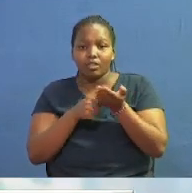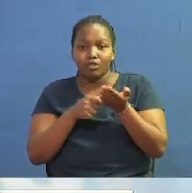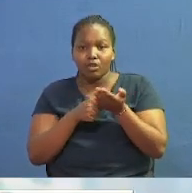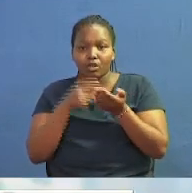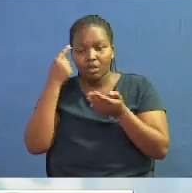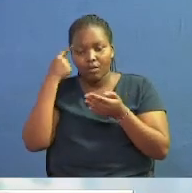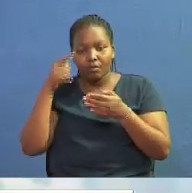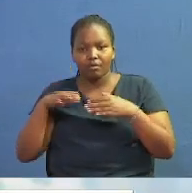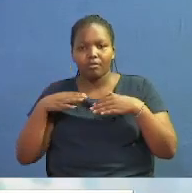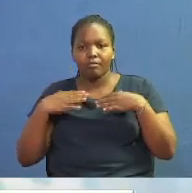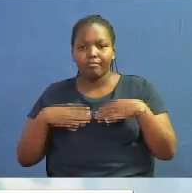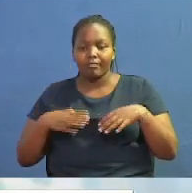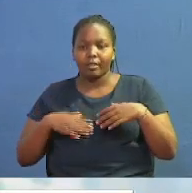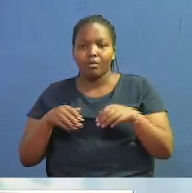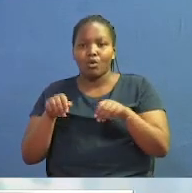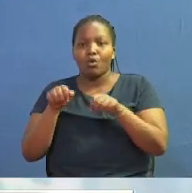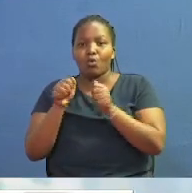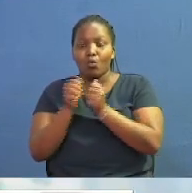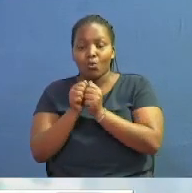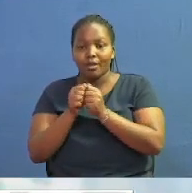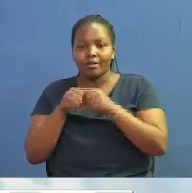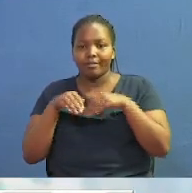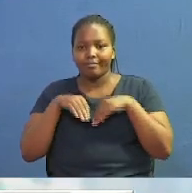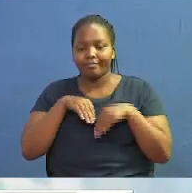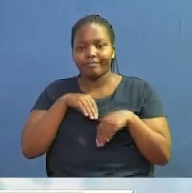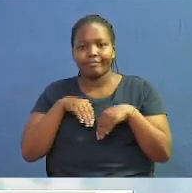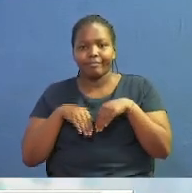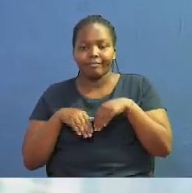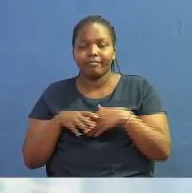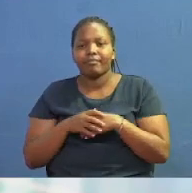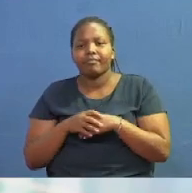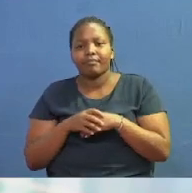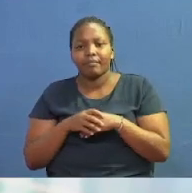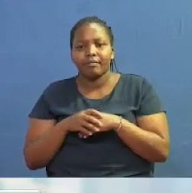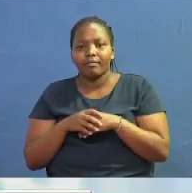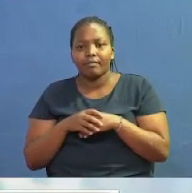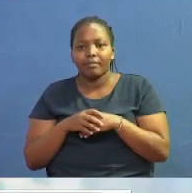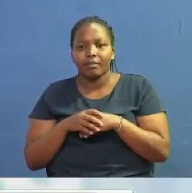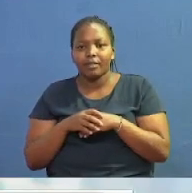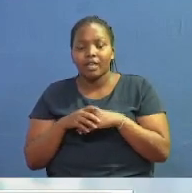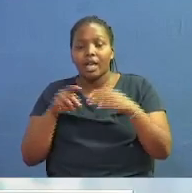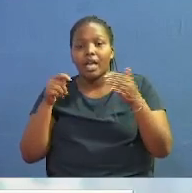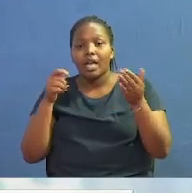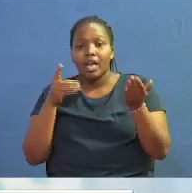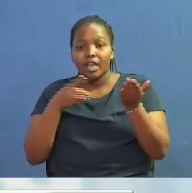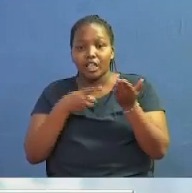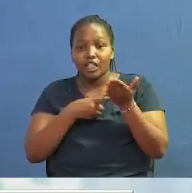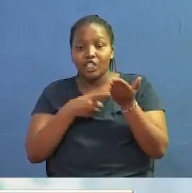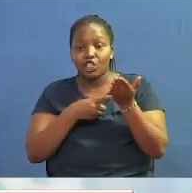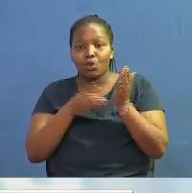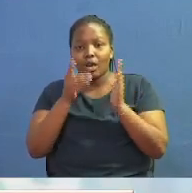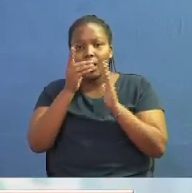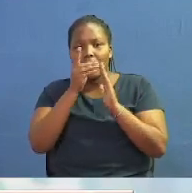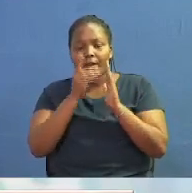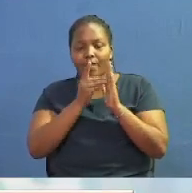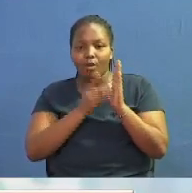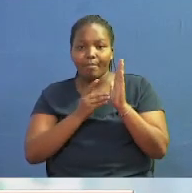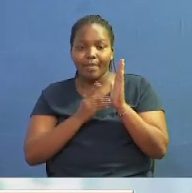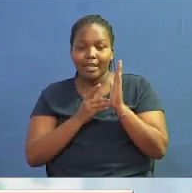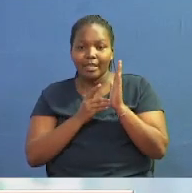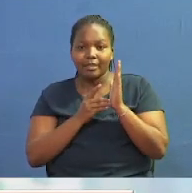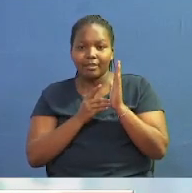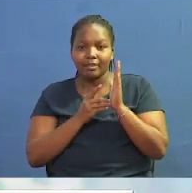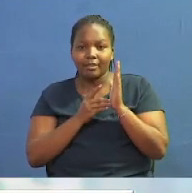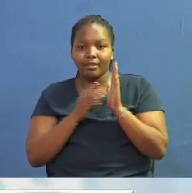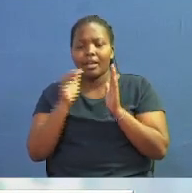in very handy. And in the wake of technology and the advent of digital development,